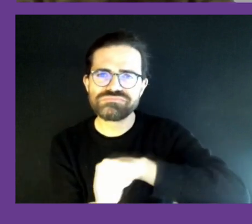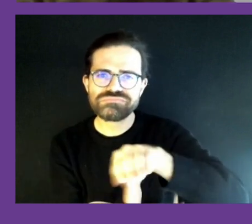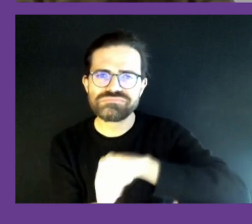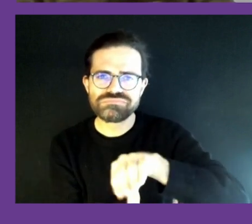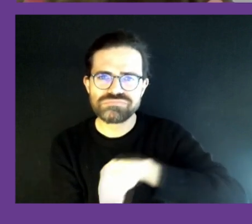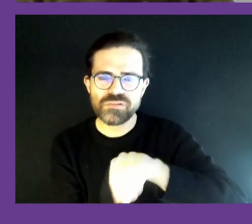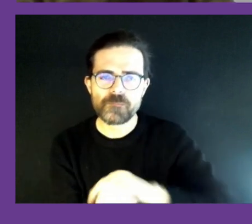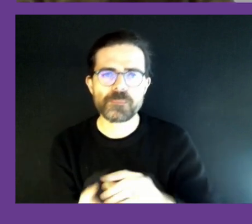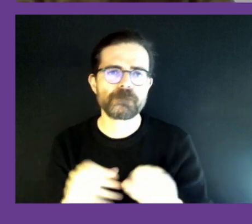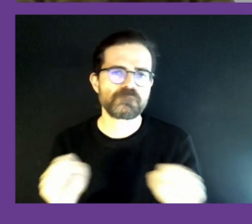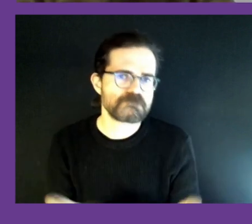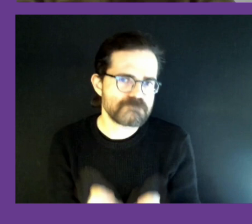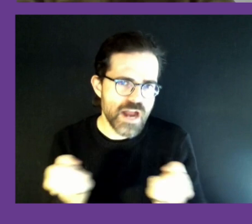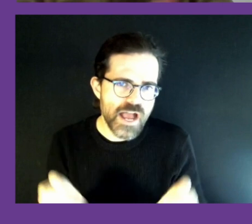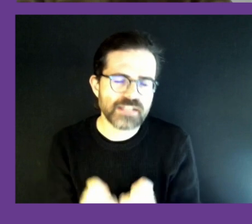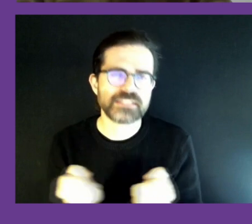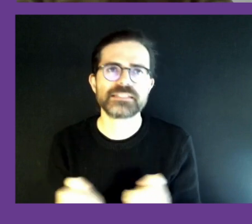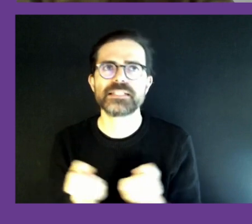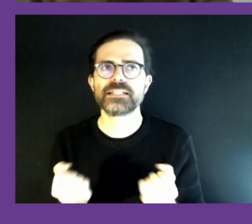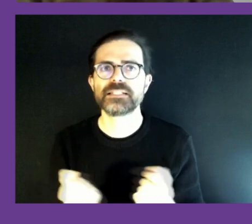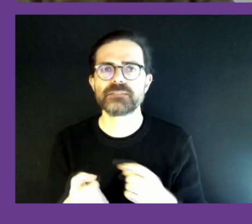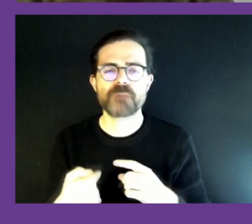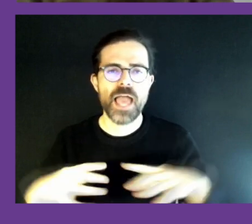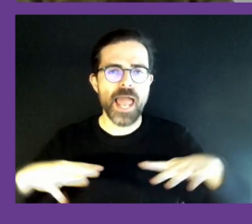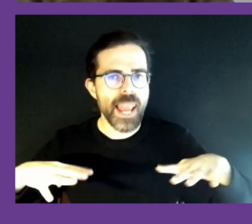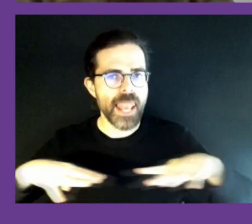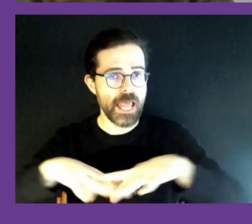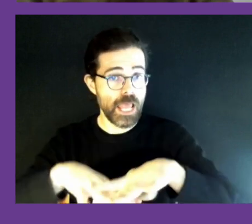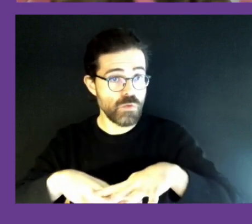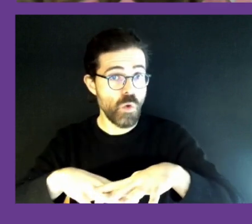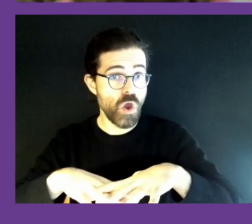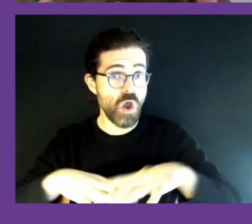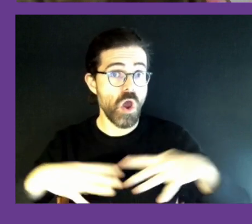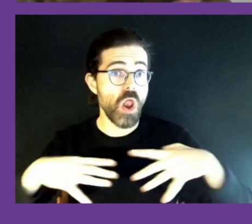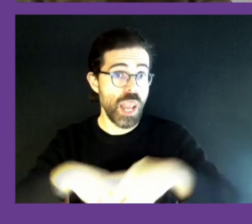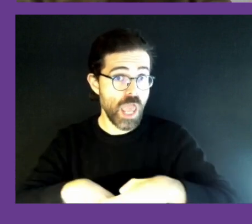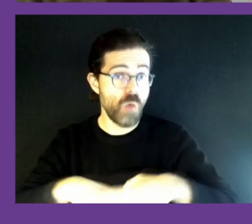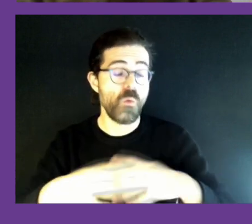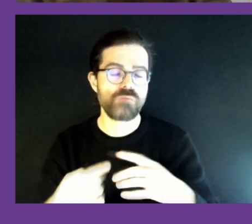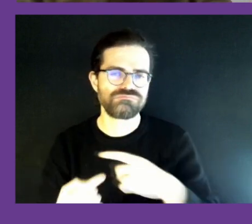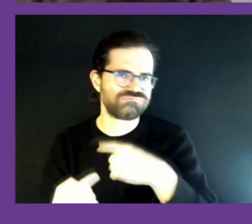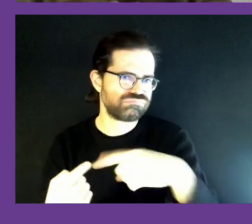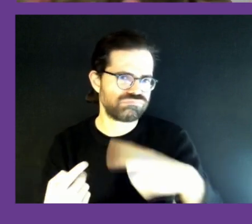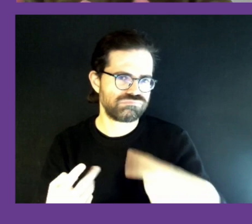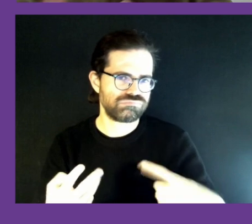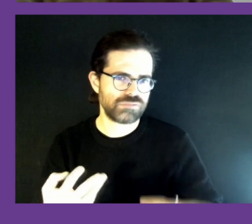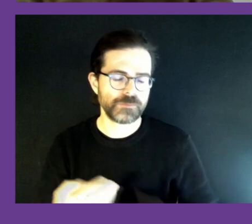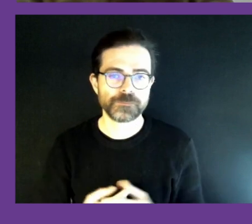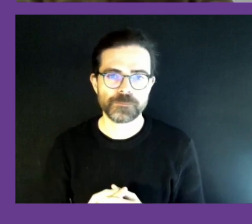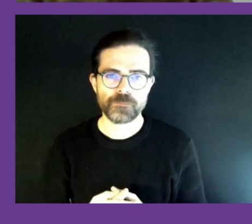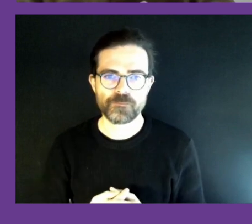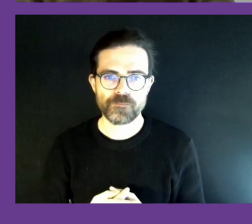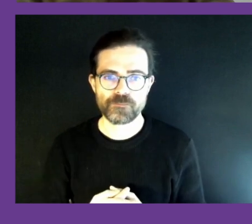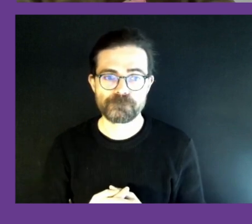practices, guidance, networks, so that we can have this one-stop shop, gathering all the